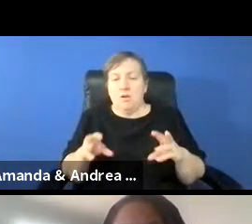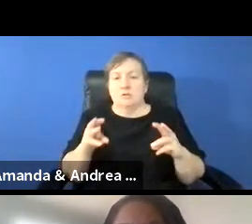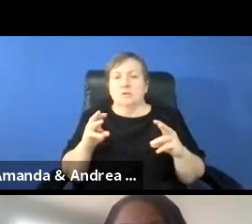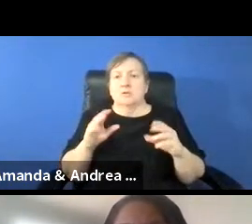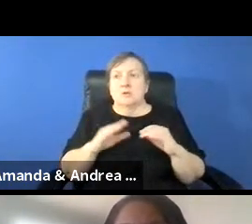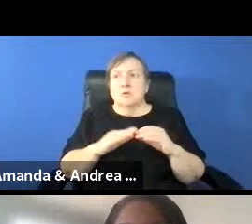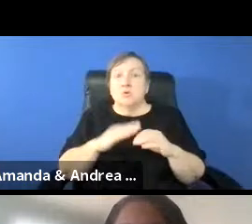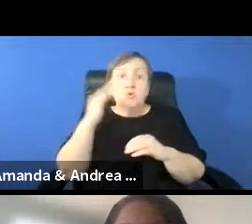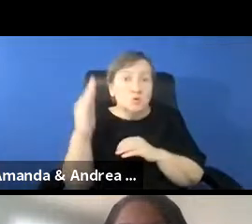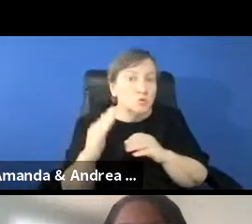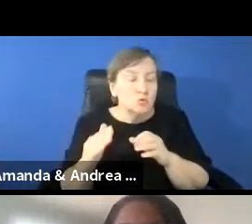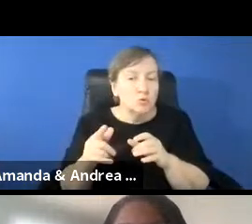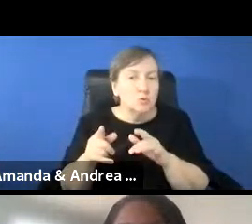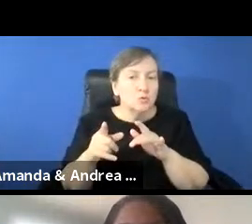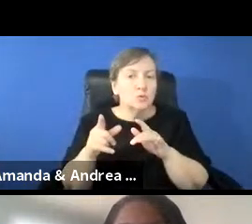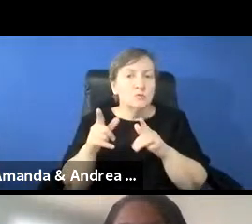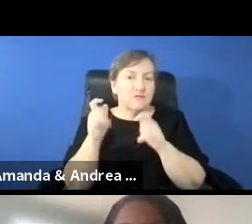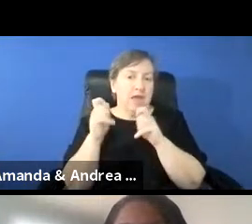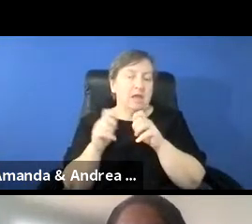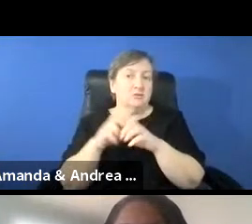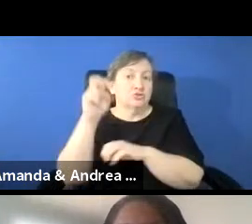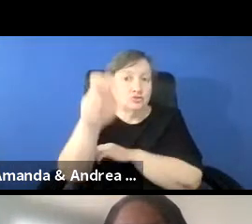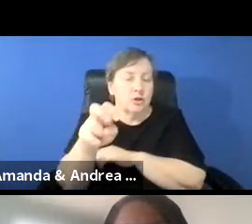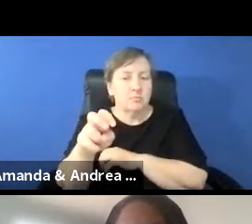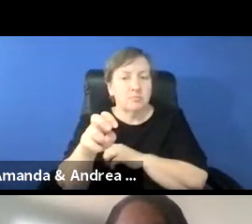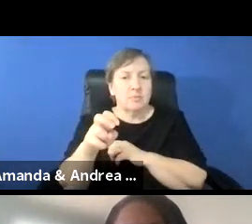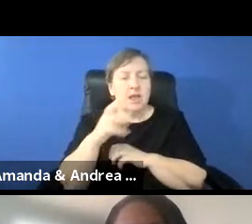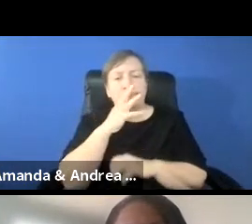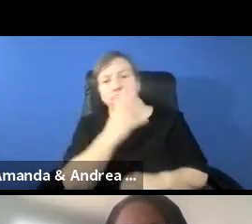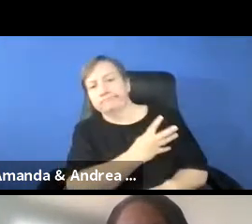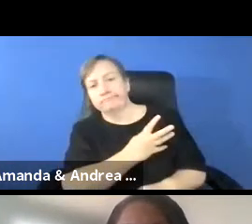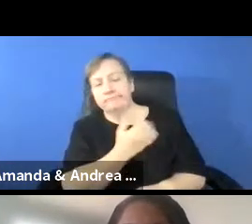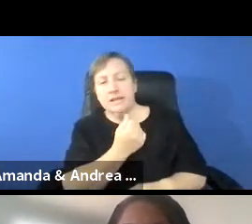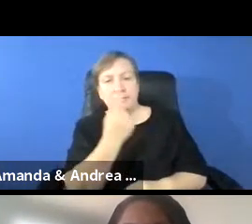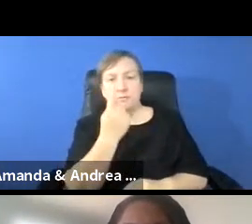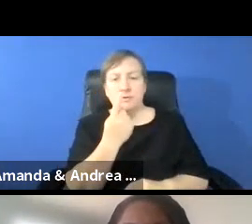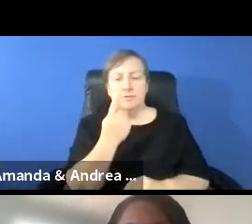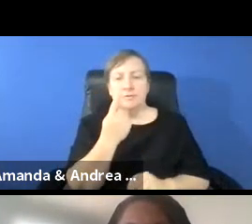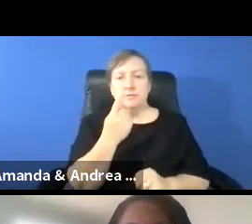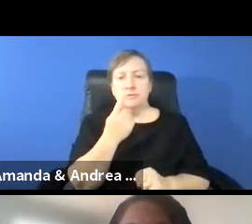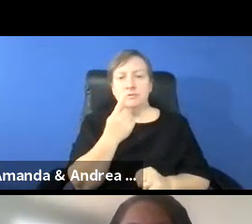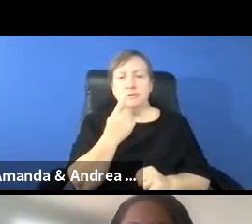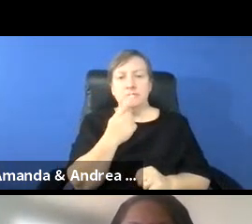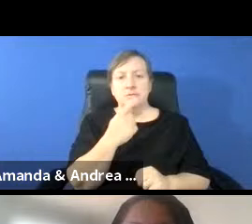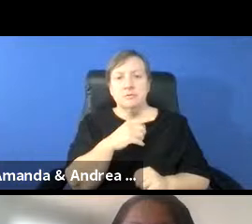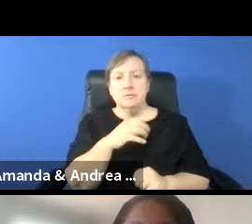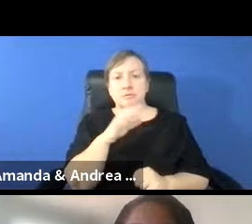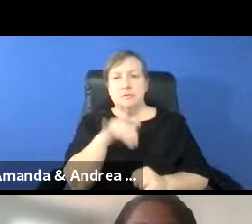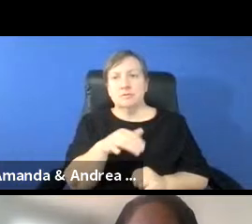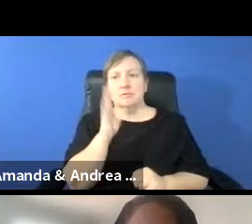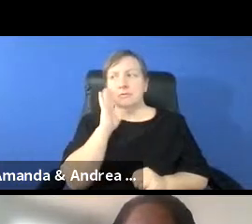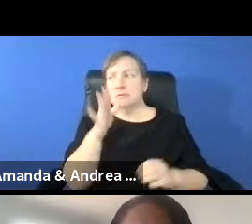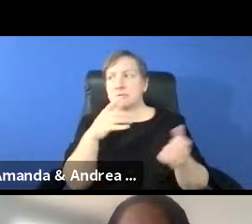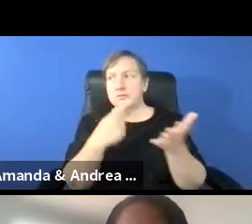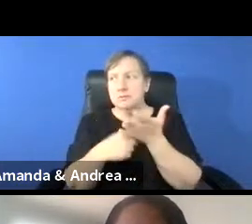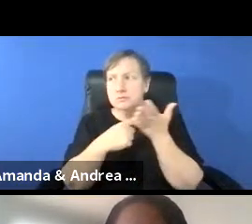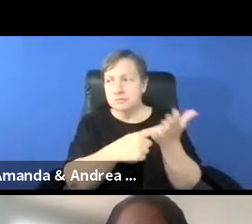to where we've left folks behind. But we also need to move in a way